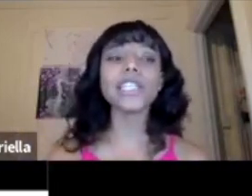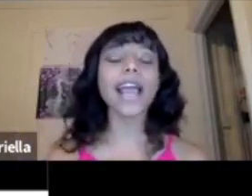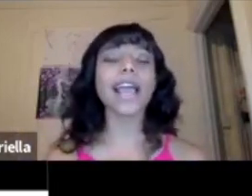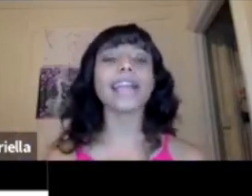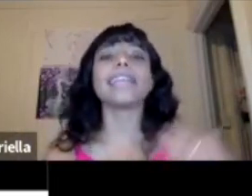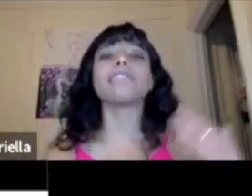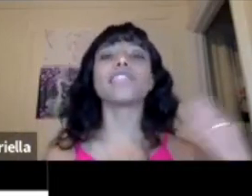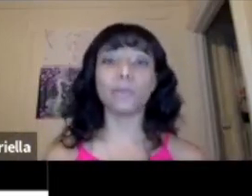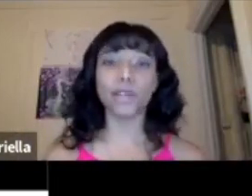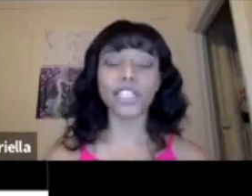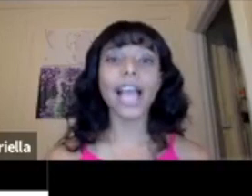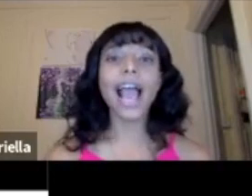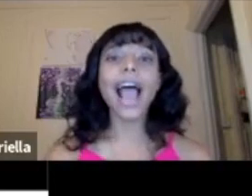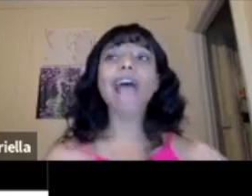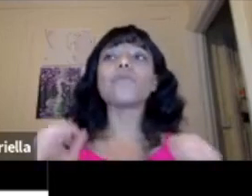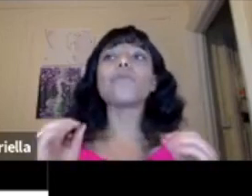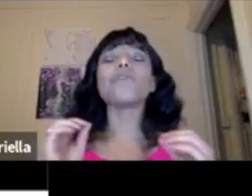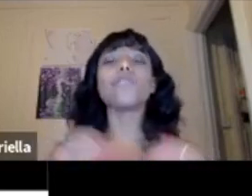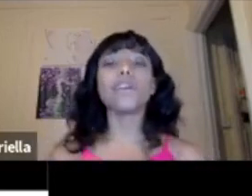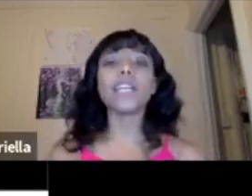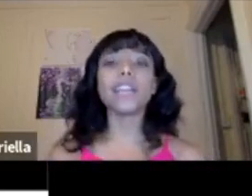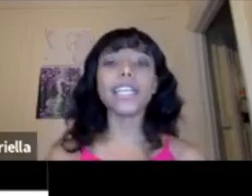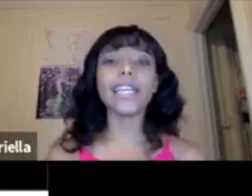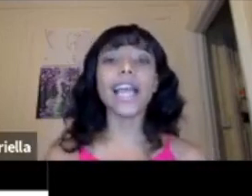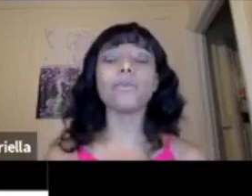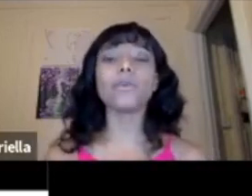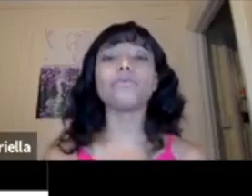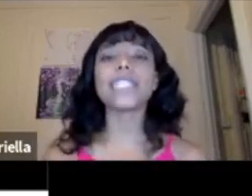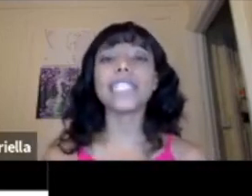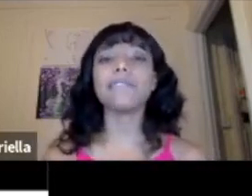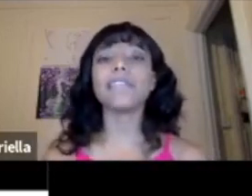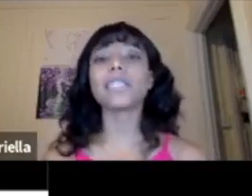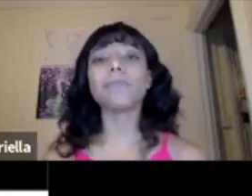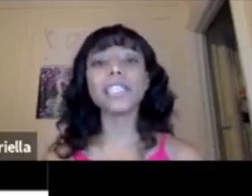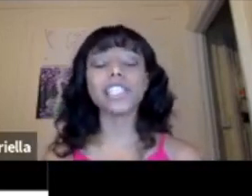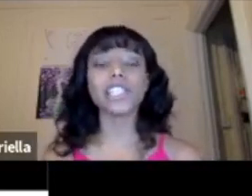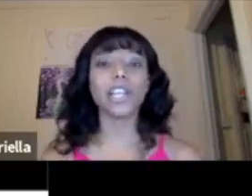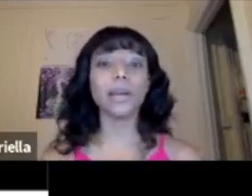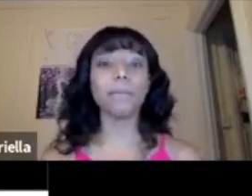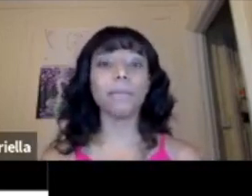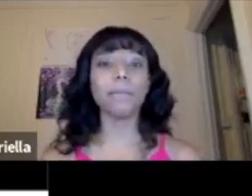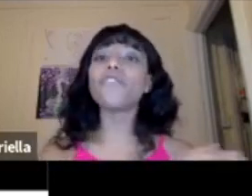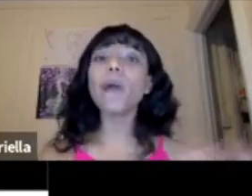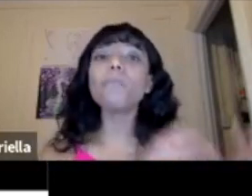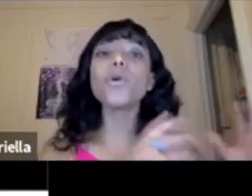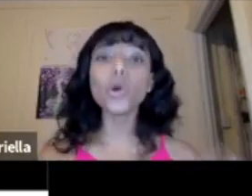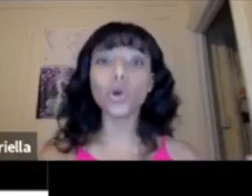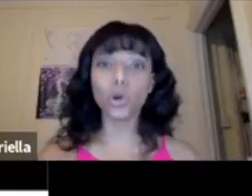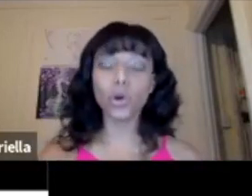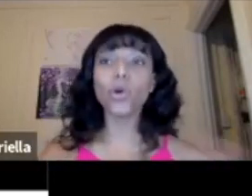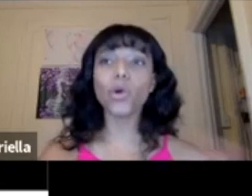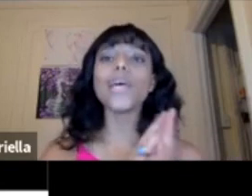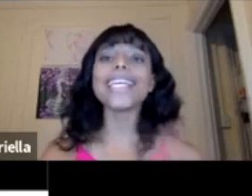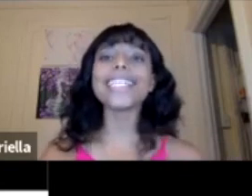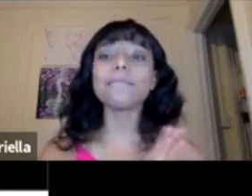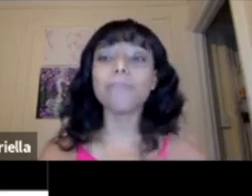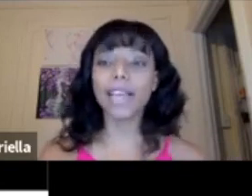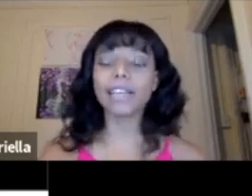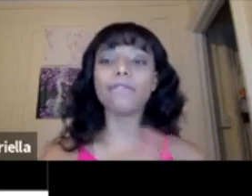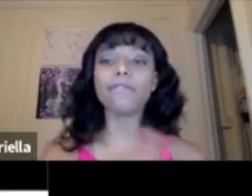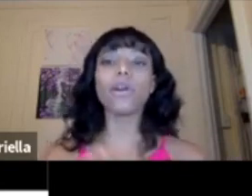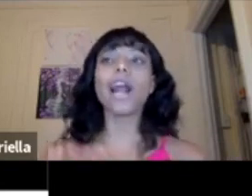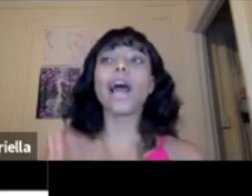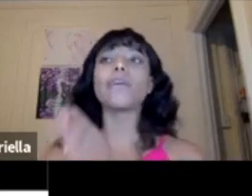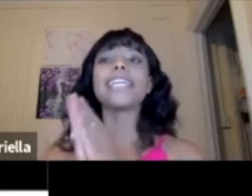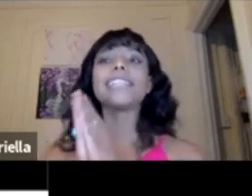captioners and interpreters. And we were very lucky, and we received sponsorship from Google, who is